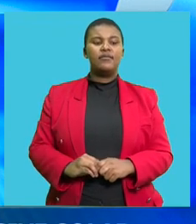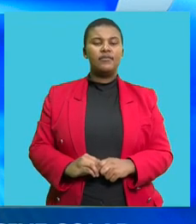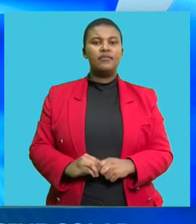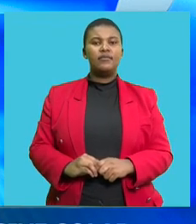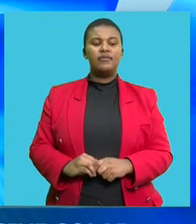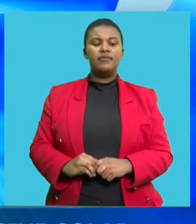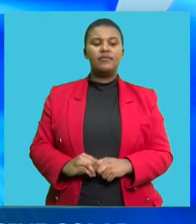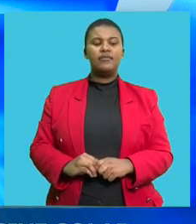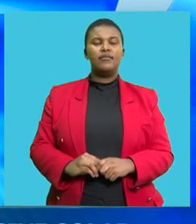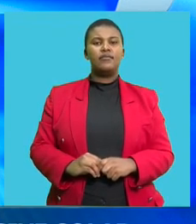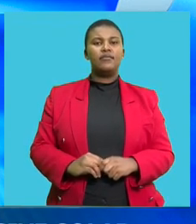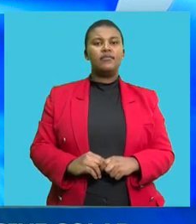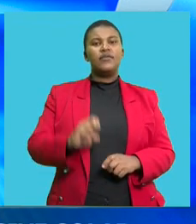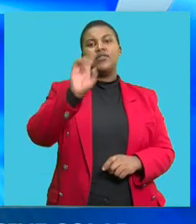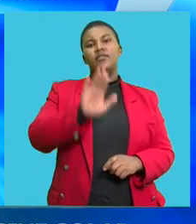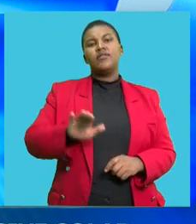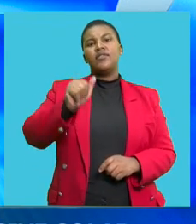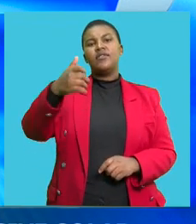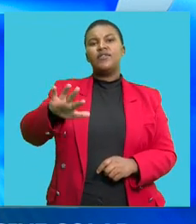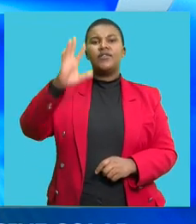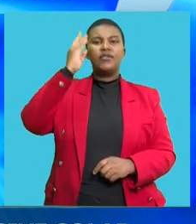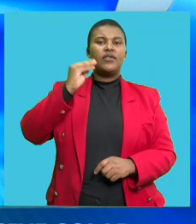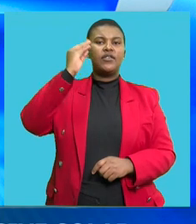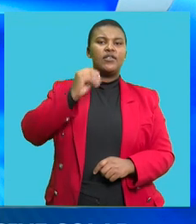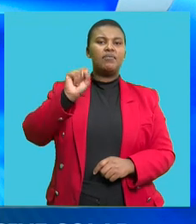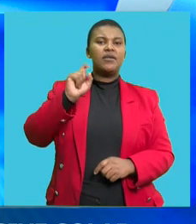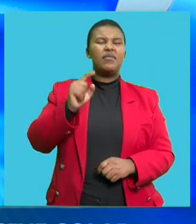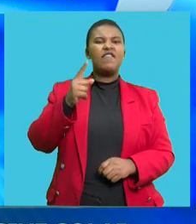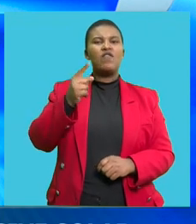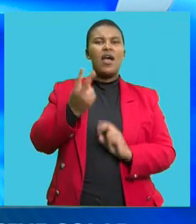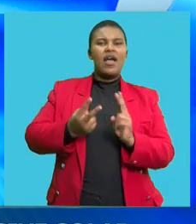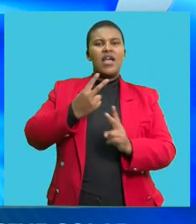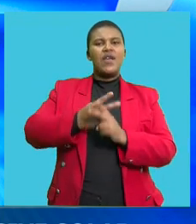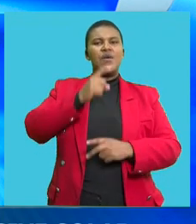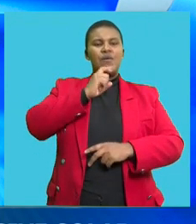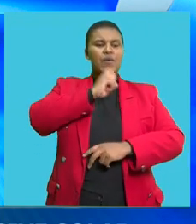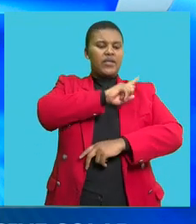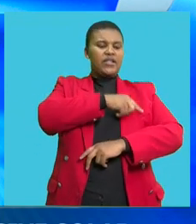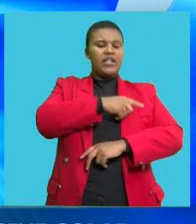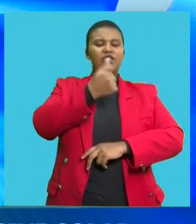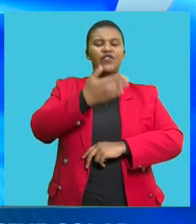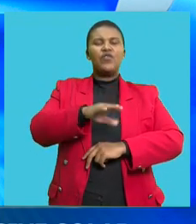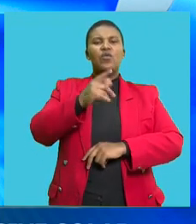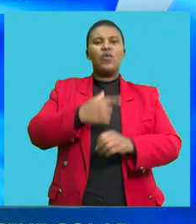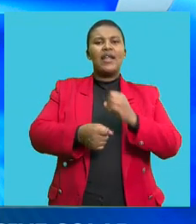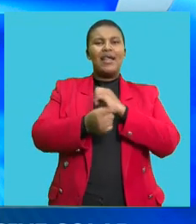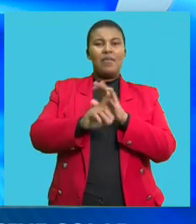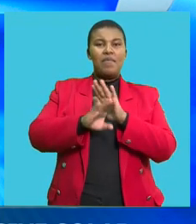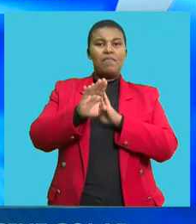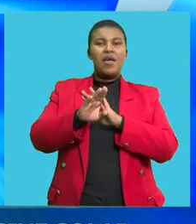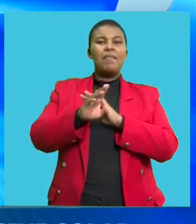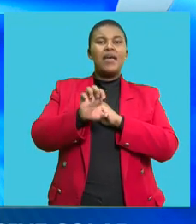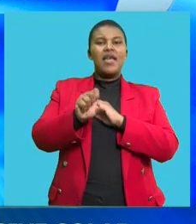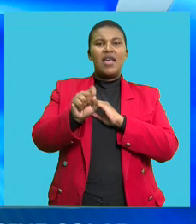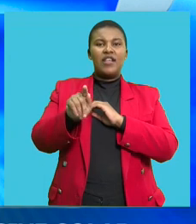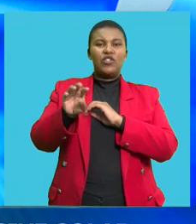to this now. South Africa has experienced a surge in renewable energy investments due to escalating Eskom tariffs and